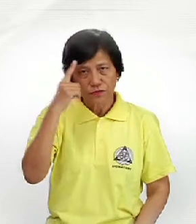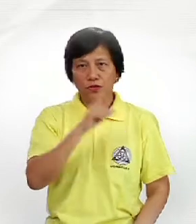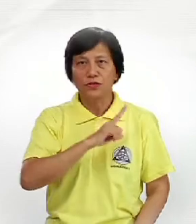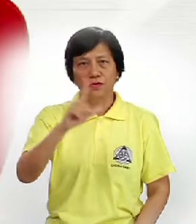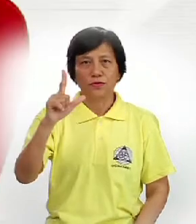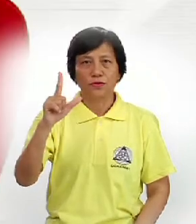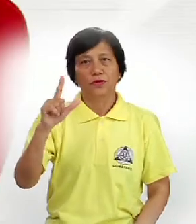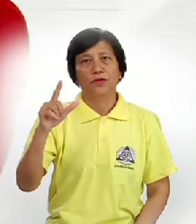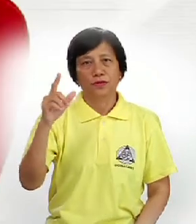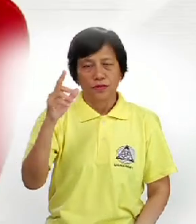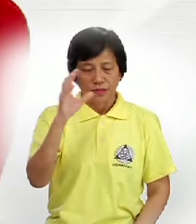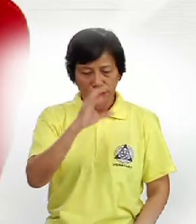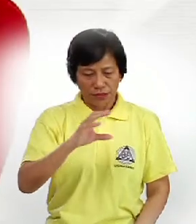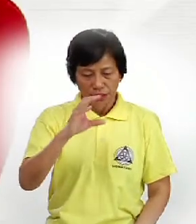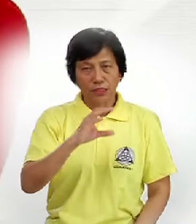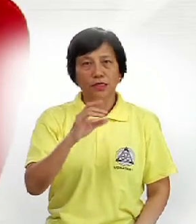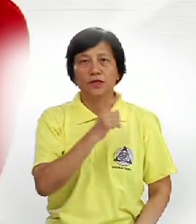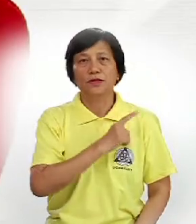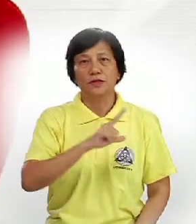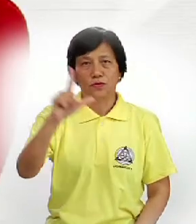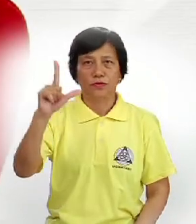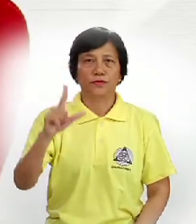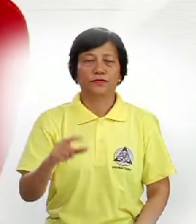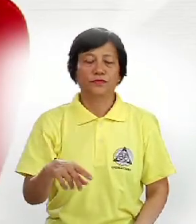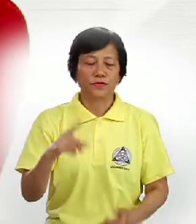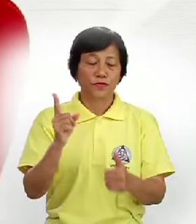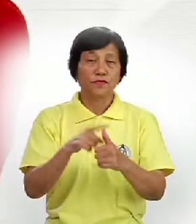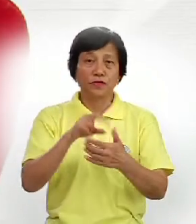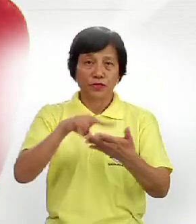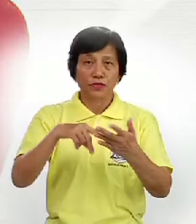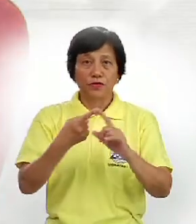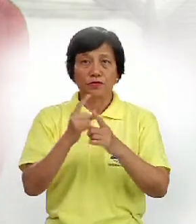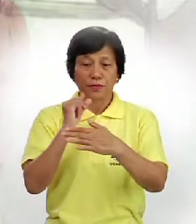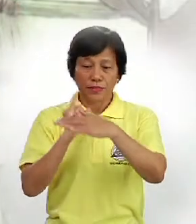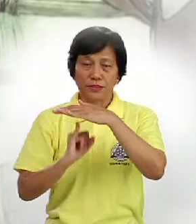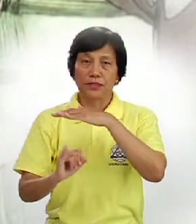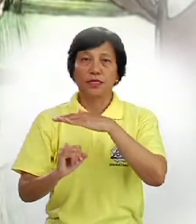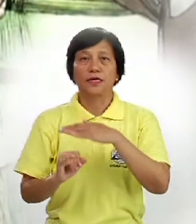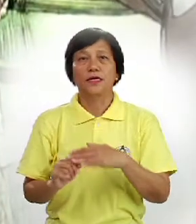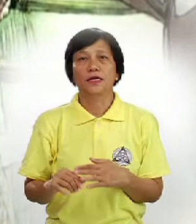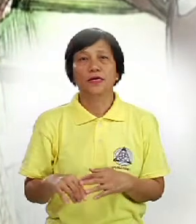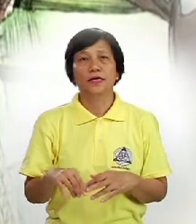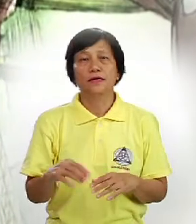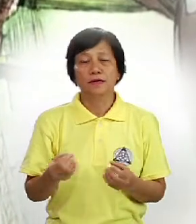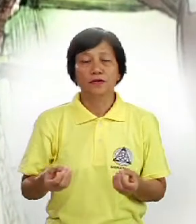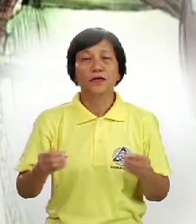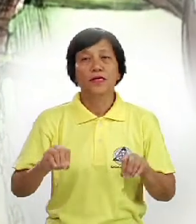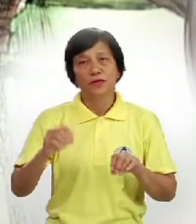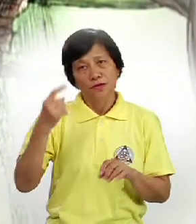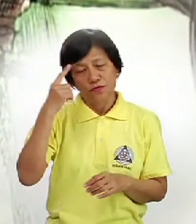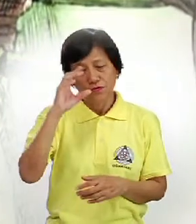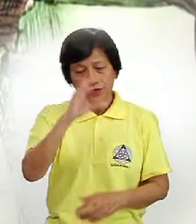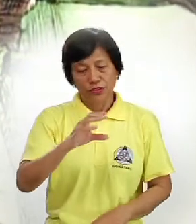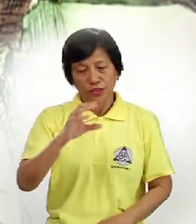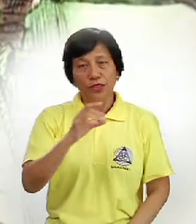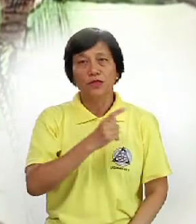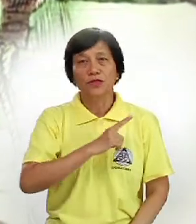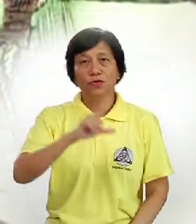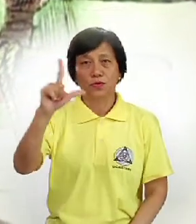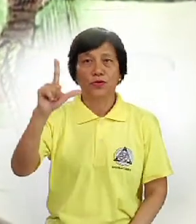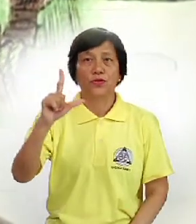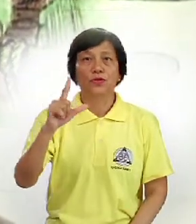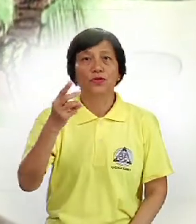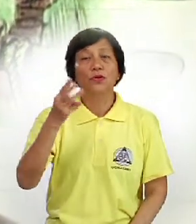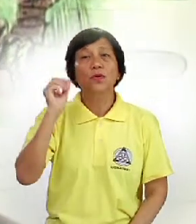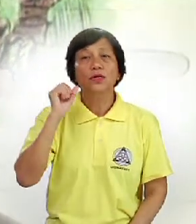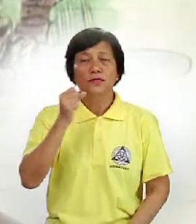Lord. Now, in the first reading from Isaiah, the occasion for seeking the Lord